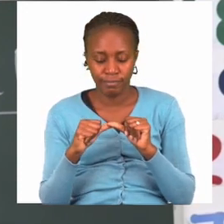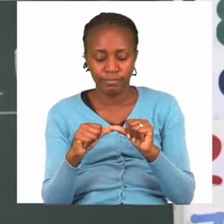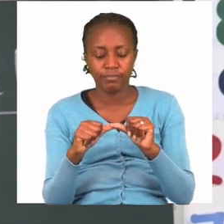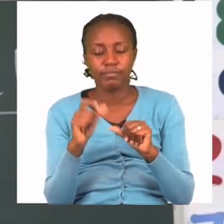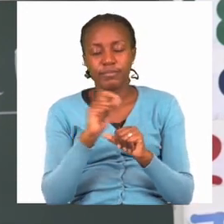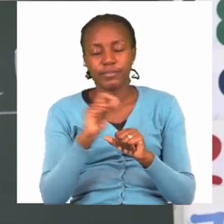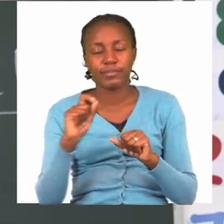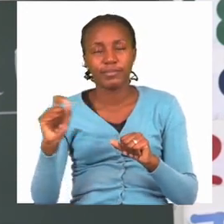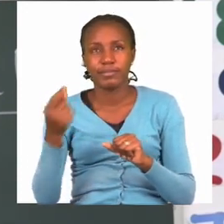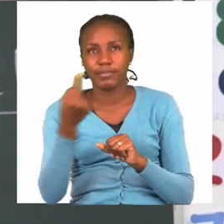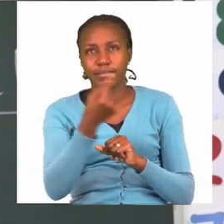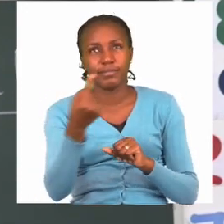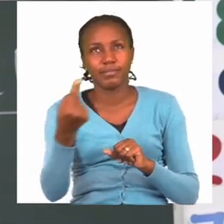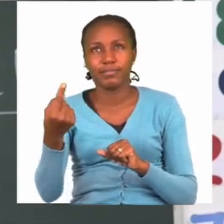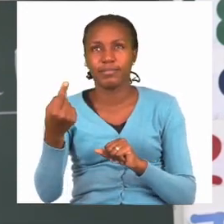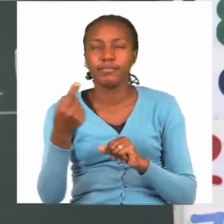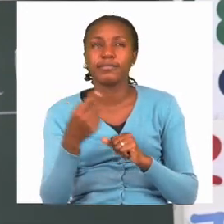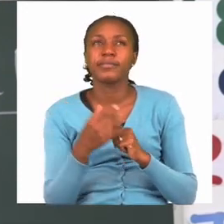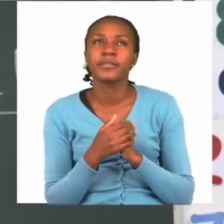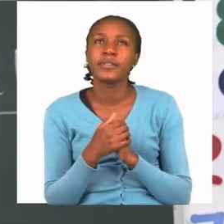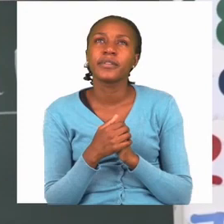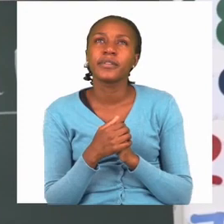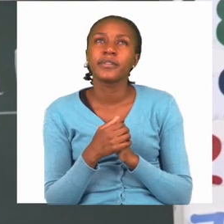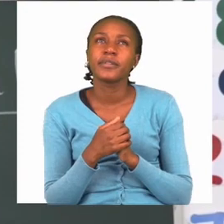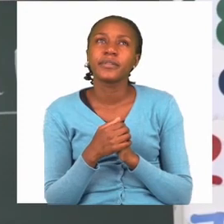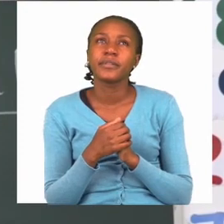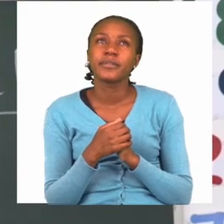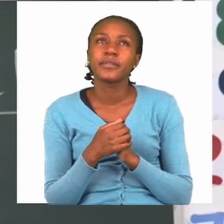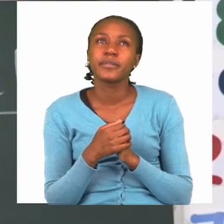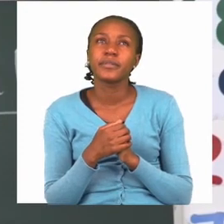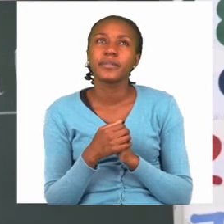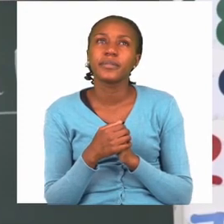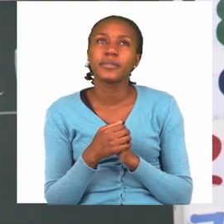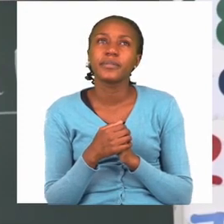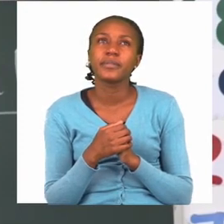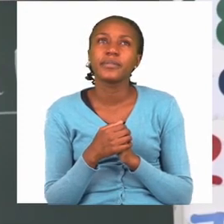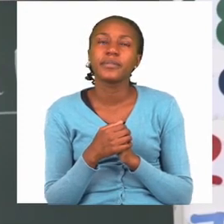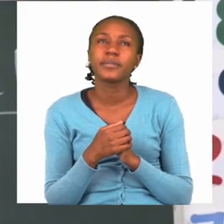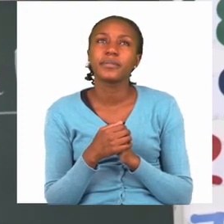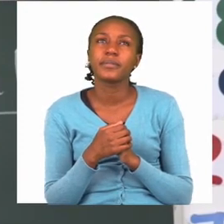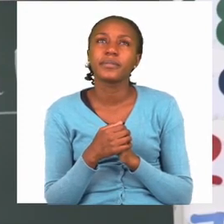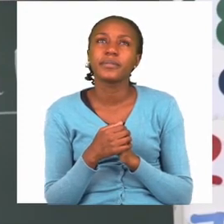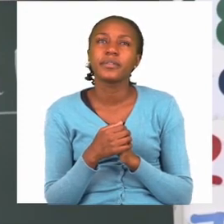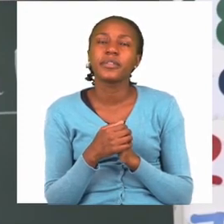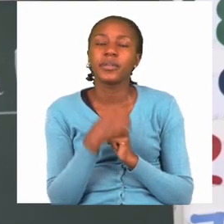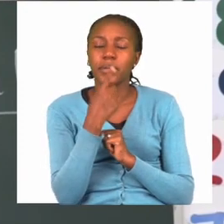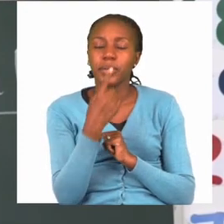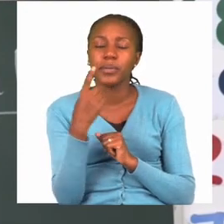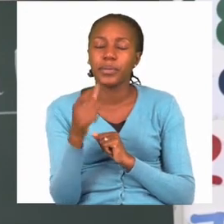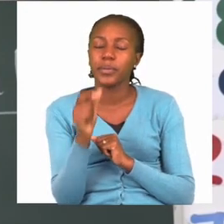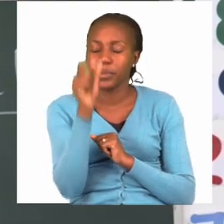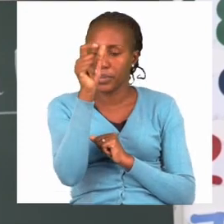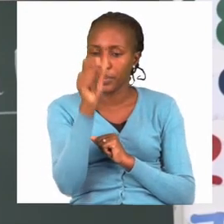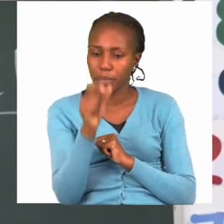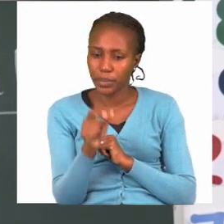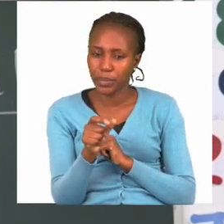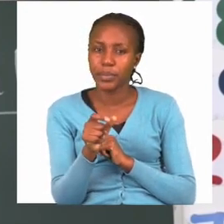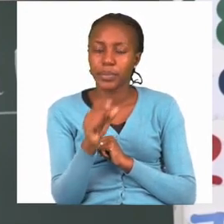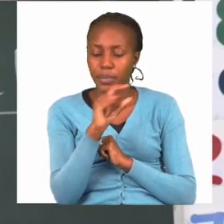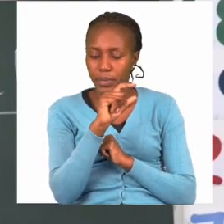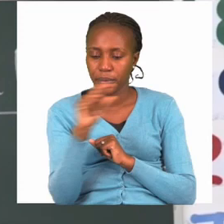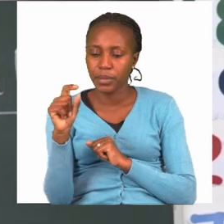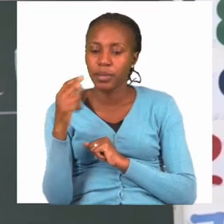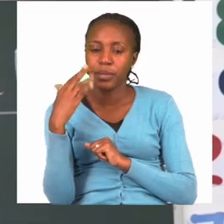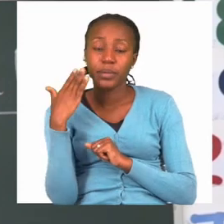fish. Now remember everyone, as we do with the crossword, for each word that you find, you need